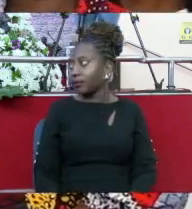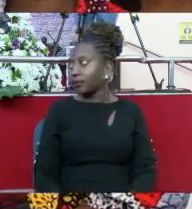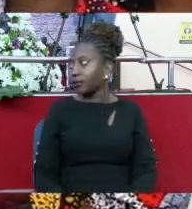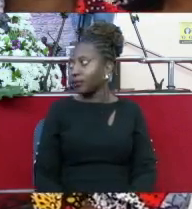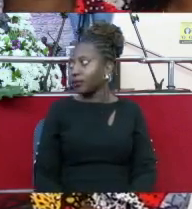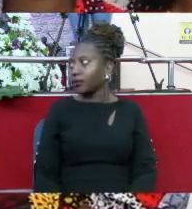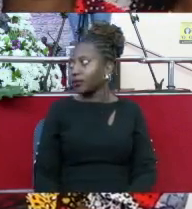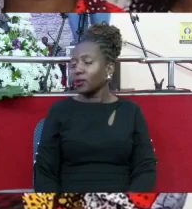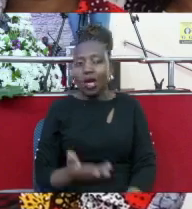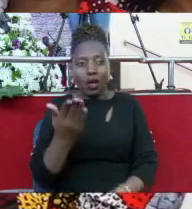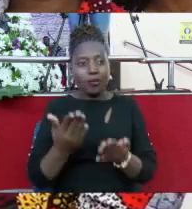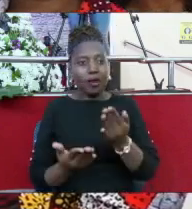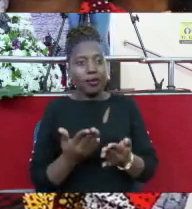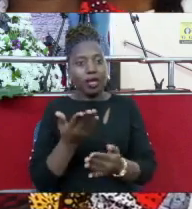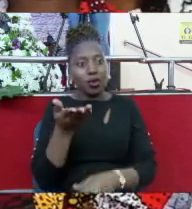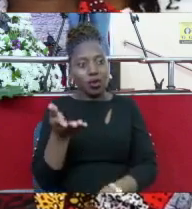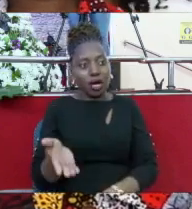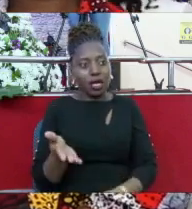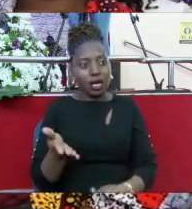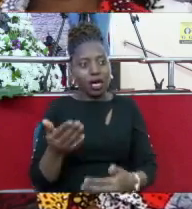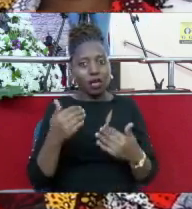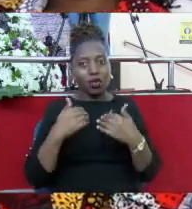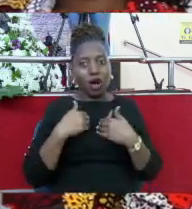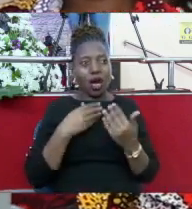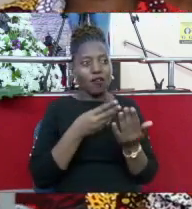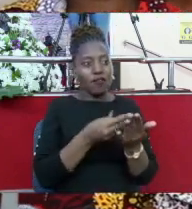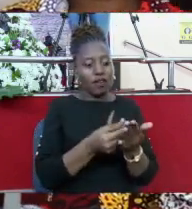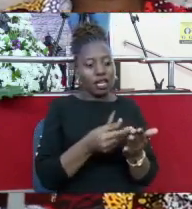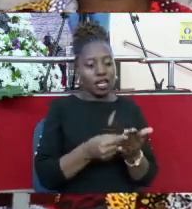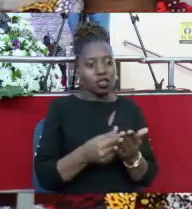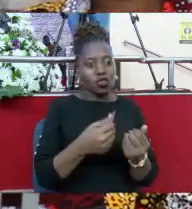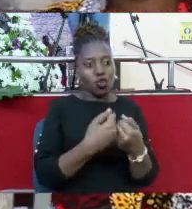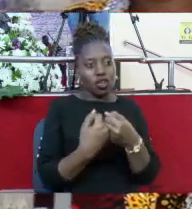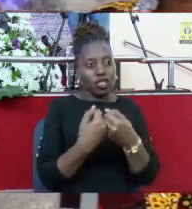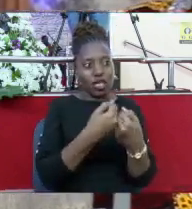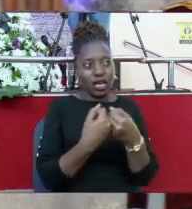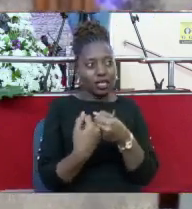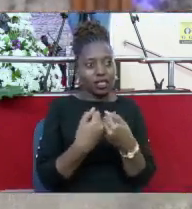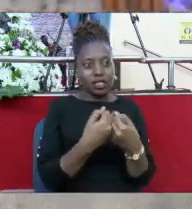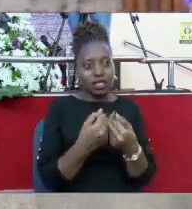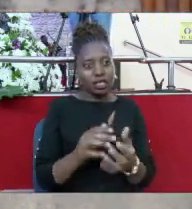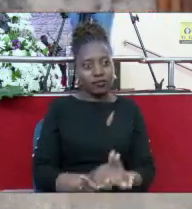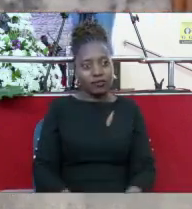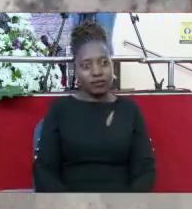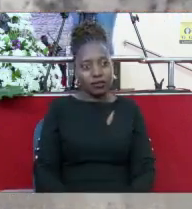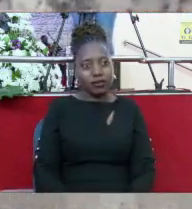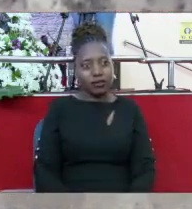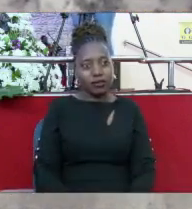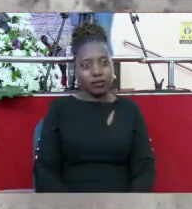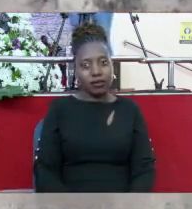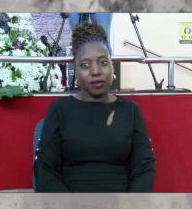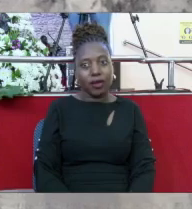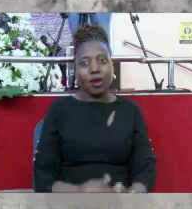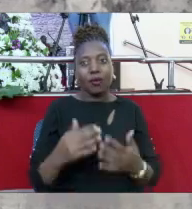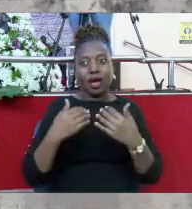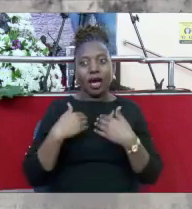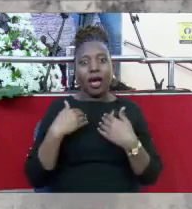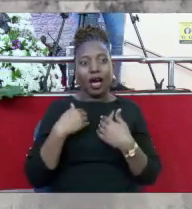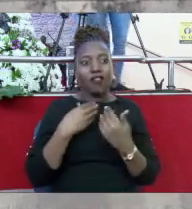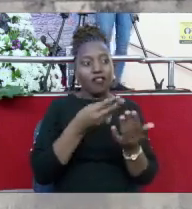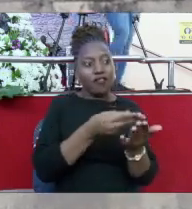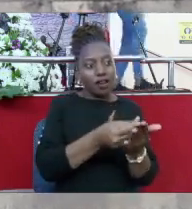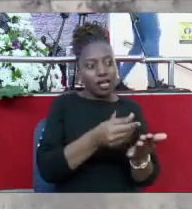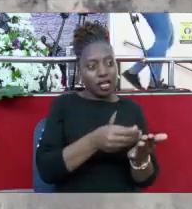Oh, you are here and you are having financial challenges. You may have financial challenges.